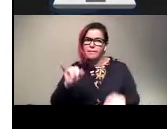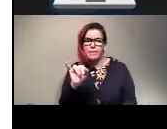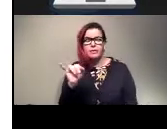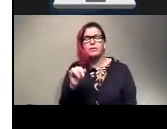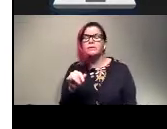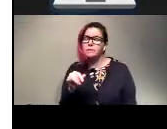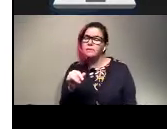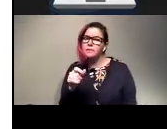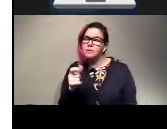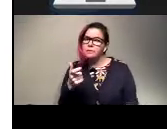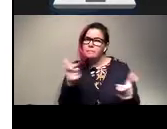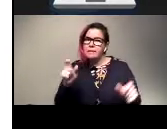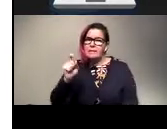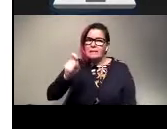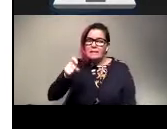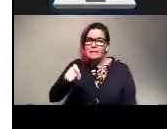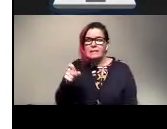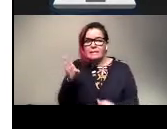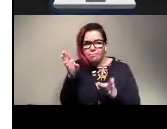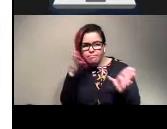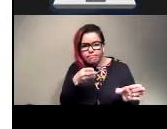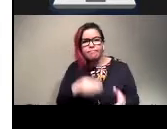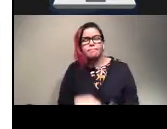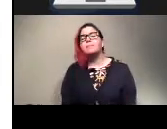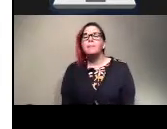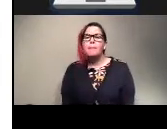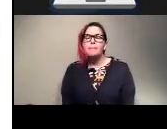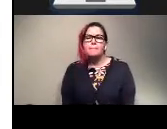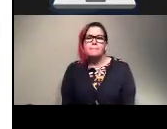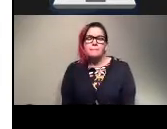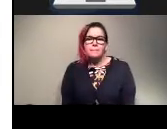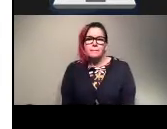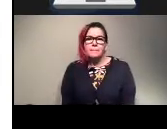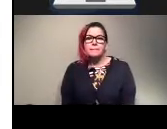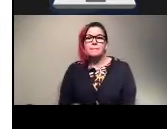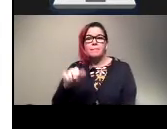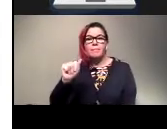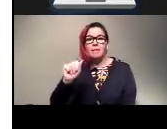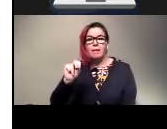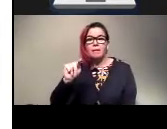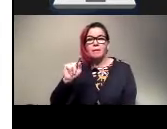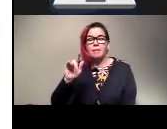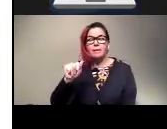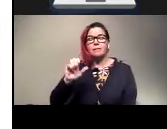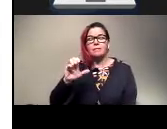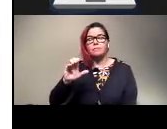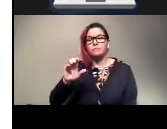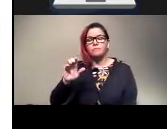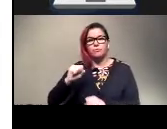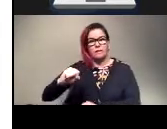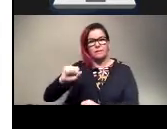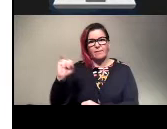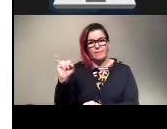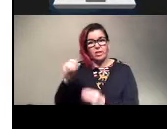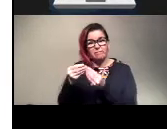massive need that that's been a big focus. Our antibiotic resistant infections aren't going away, but there's in